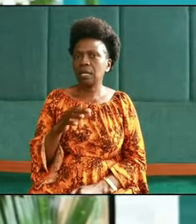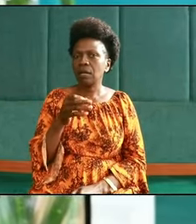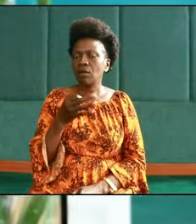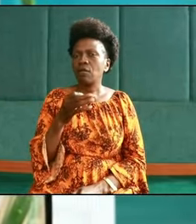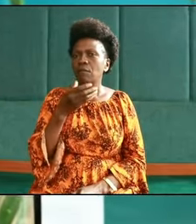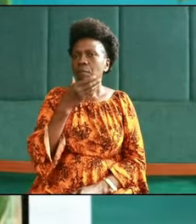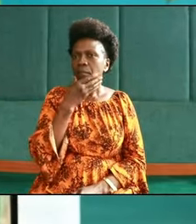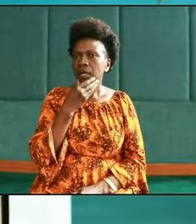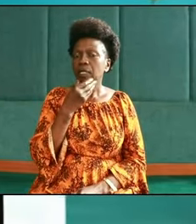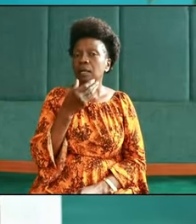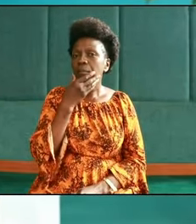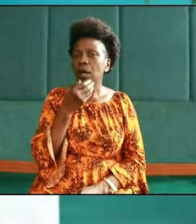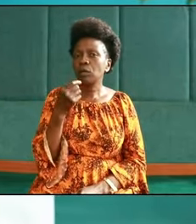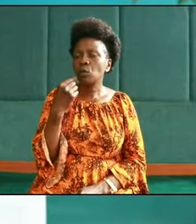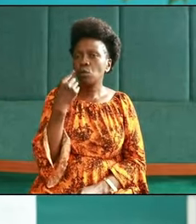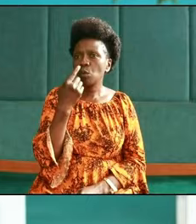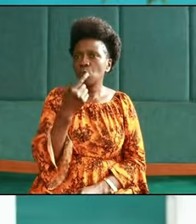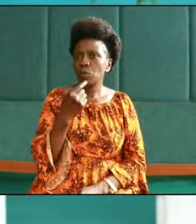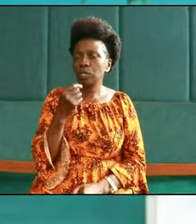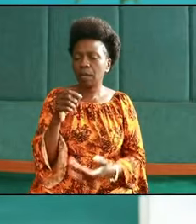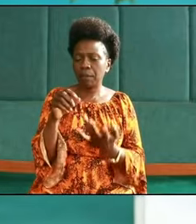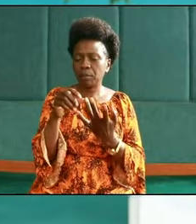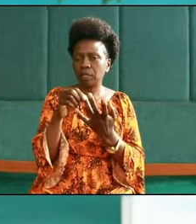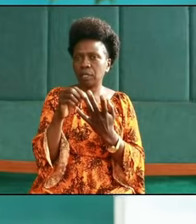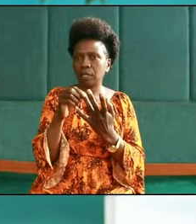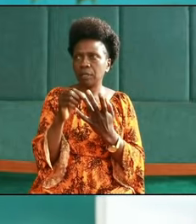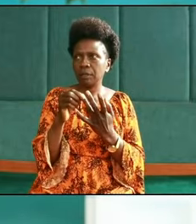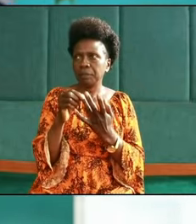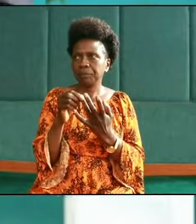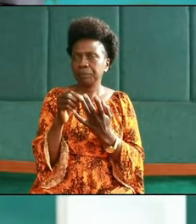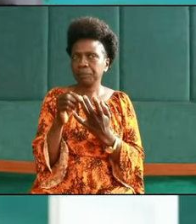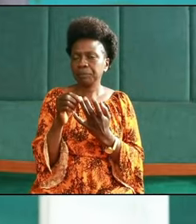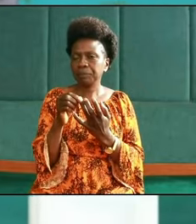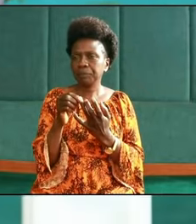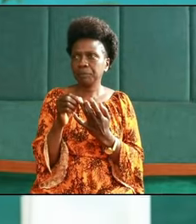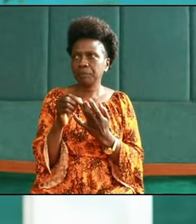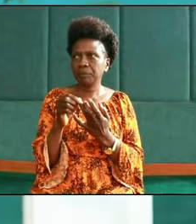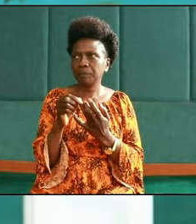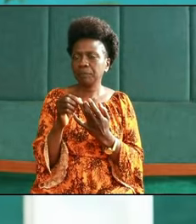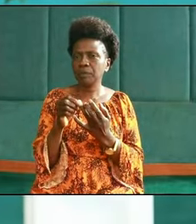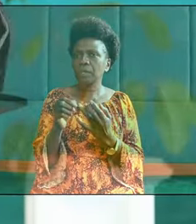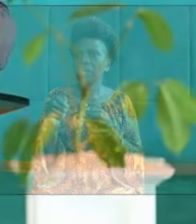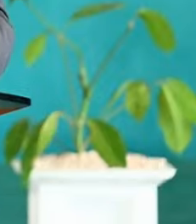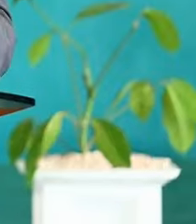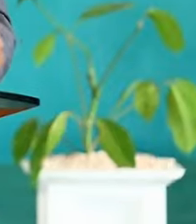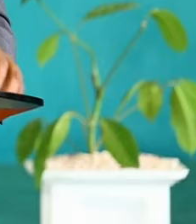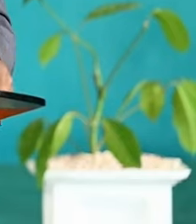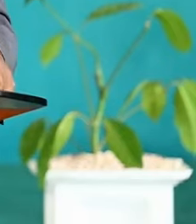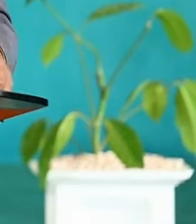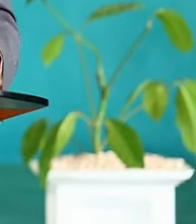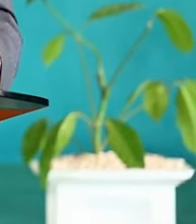Man, the man who is acquainted with sorrow and suffering, the